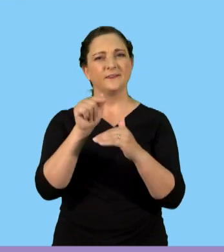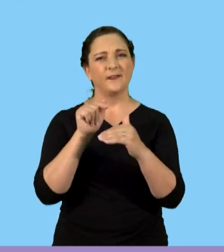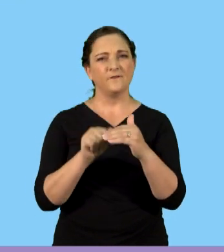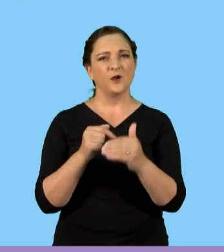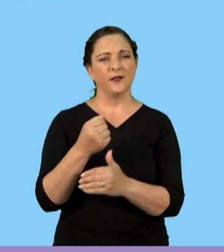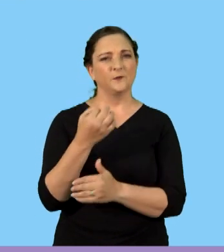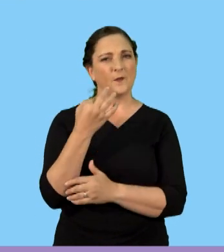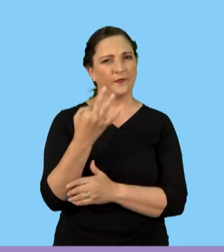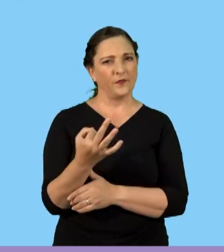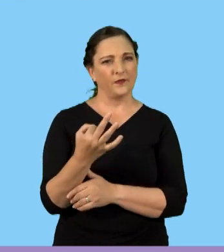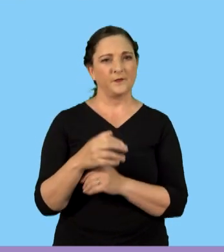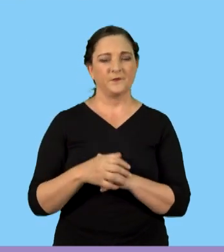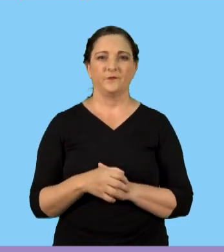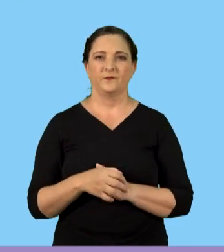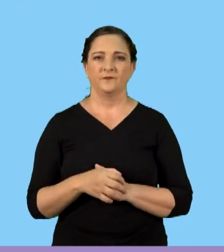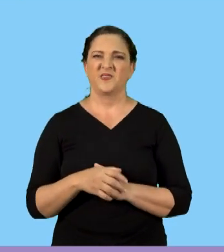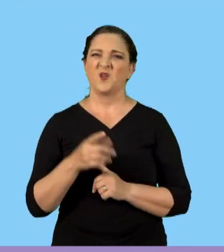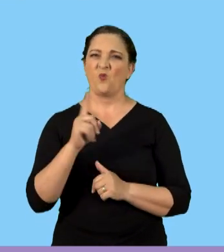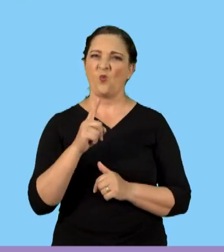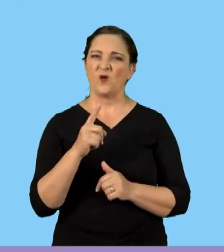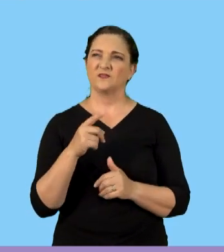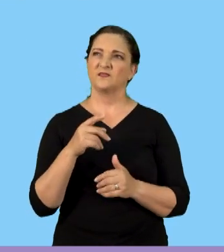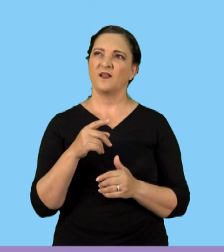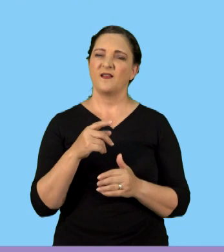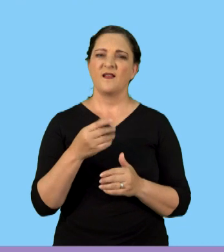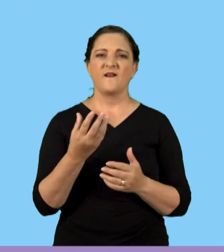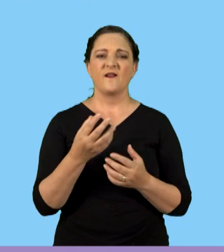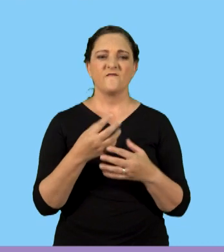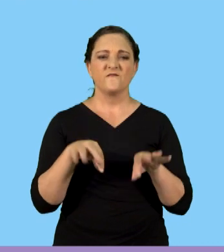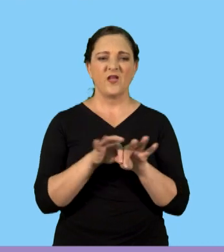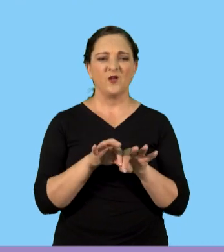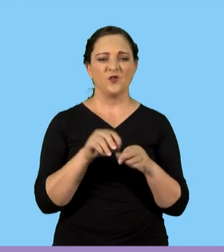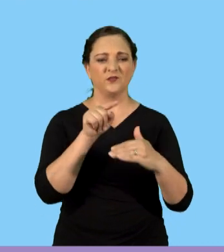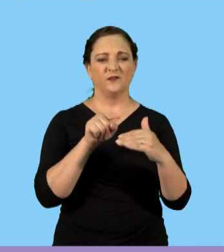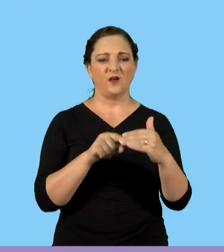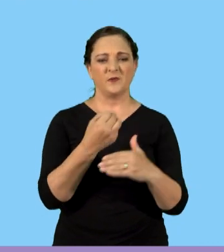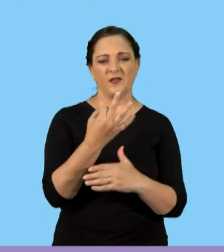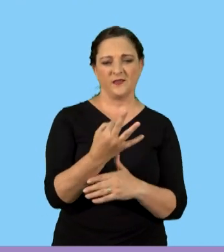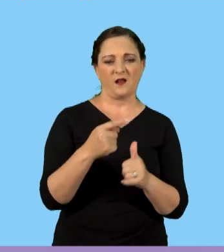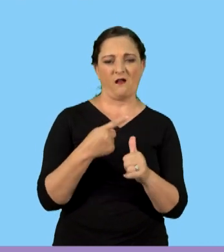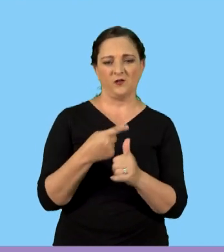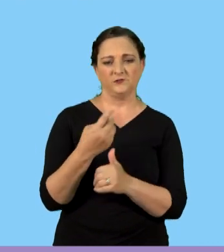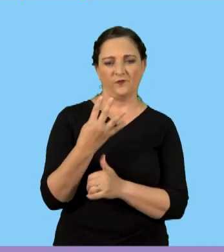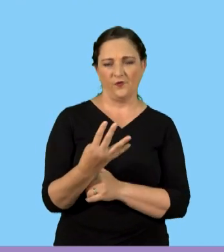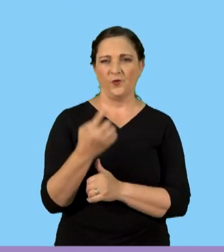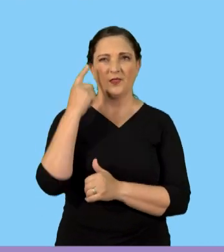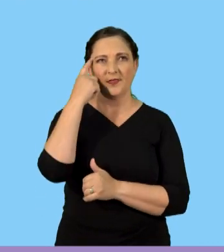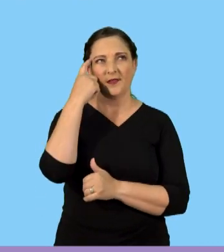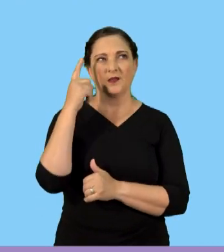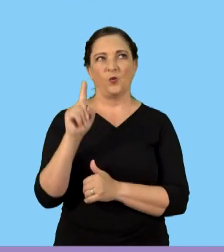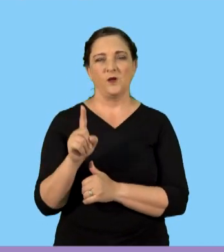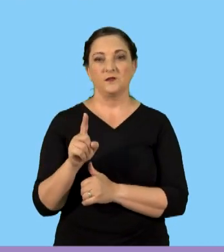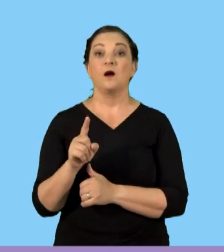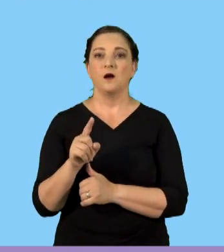So let's go on now and say, now what value is divided by 3? And then the answer is 4. Or if we are working in reverse, we can just say